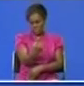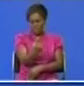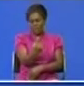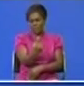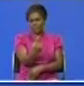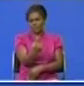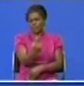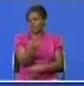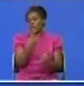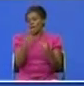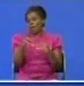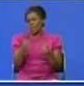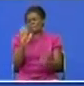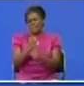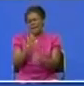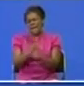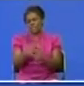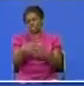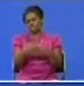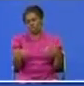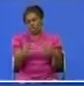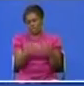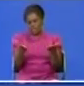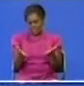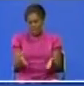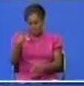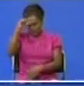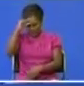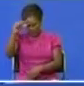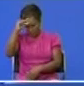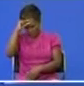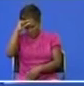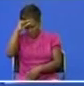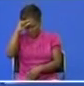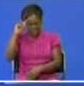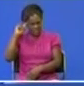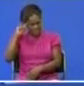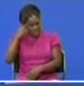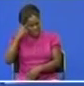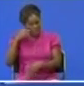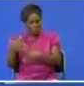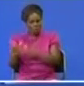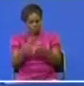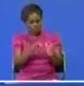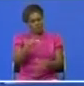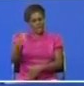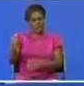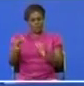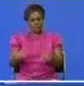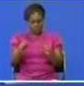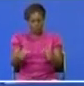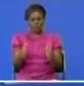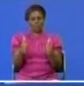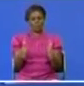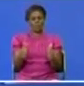900 kilometers, we are talking of billions of dollars. For now, the government will be exploring affordable options that will go in sync